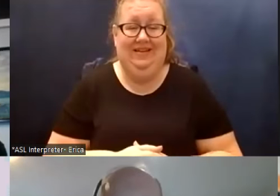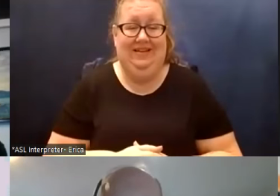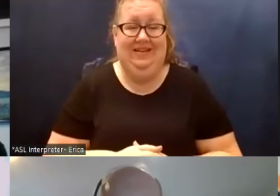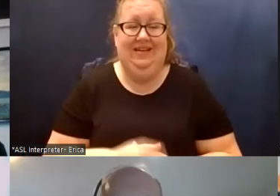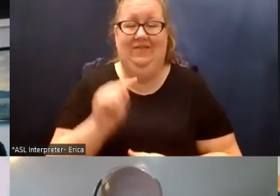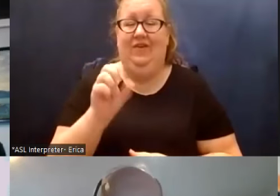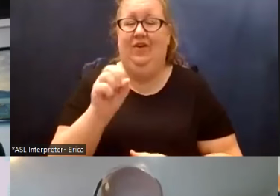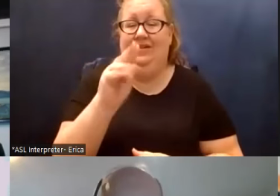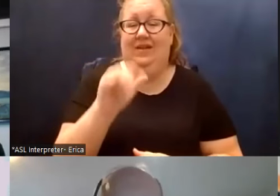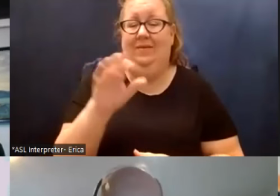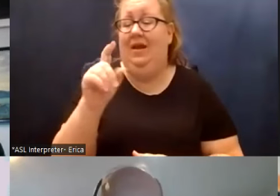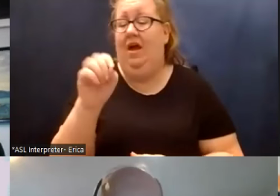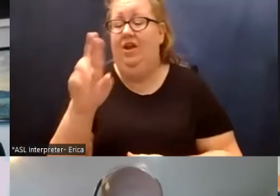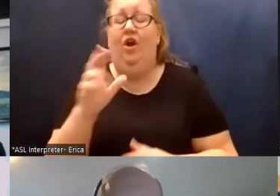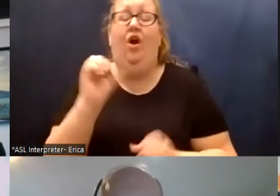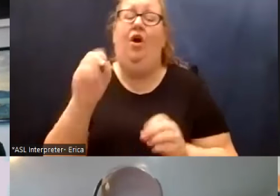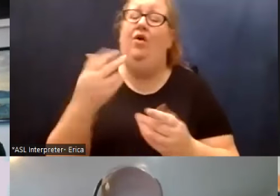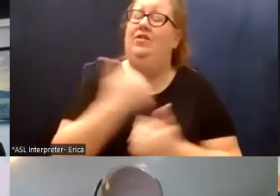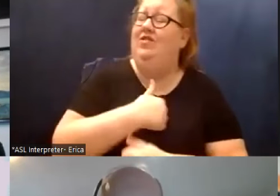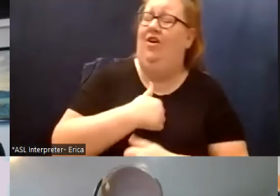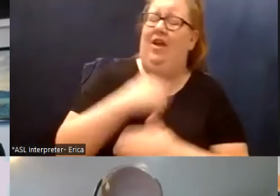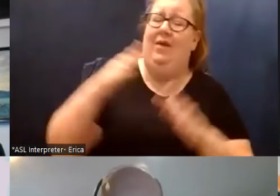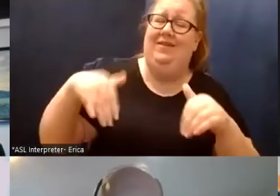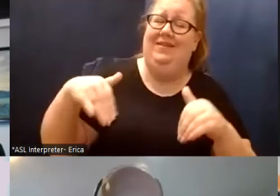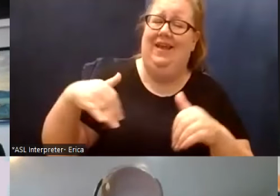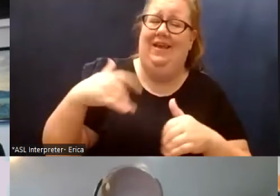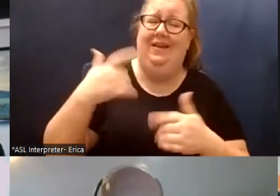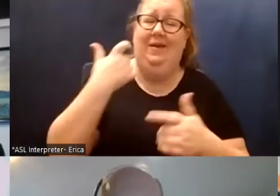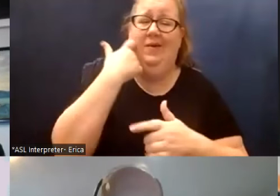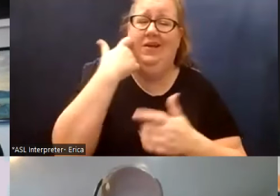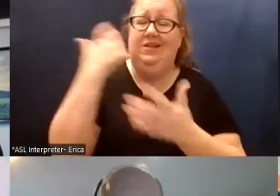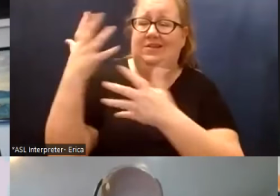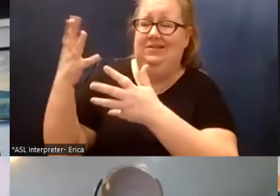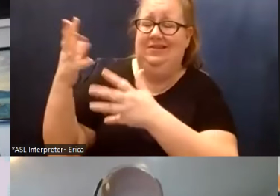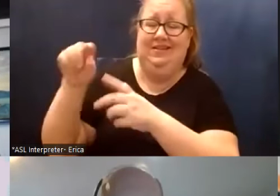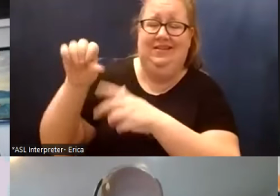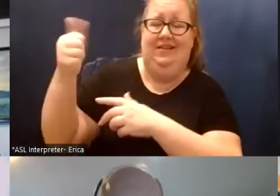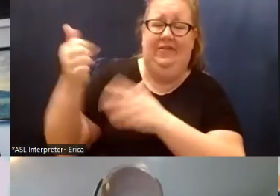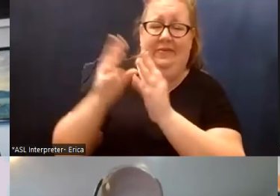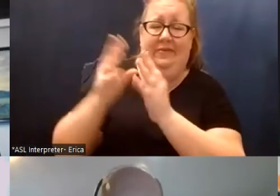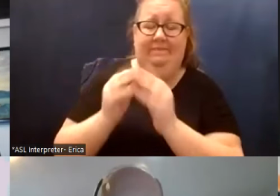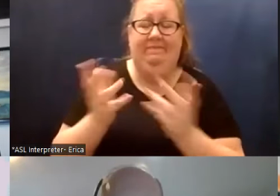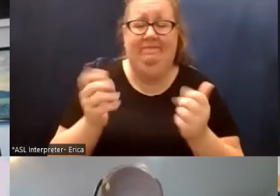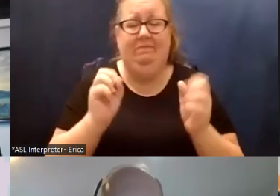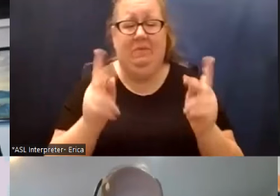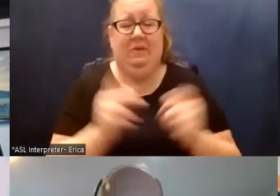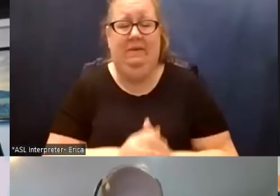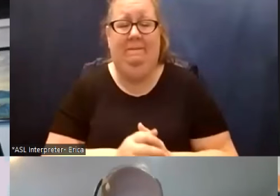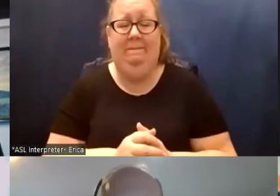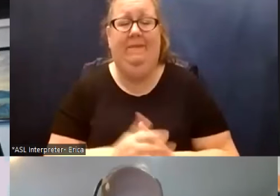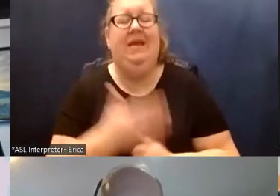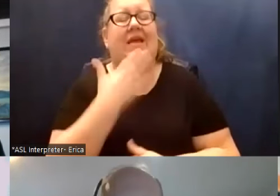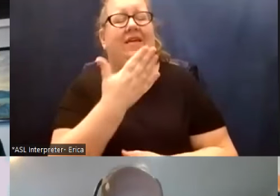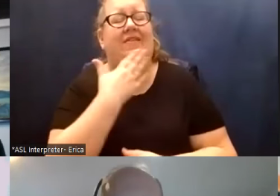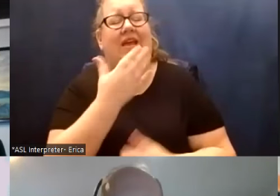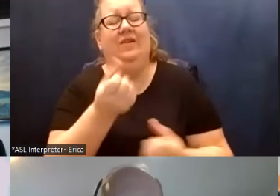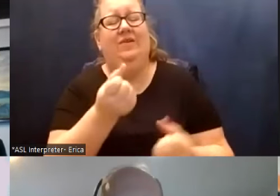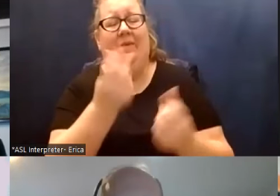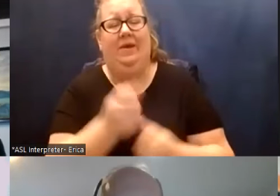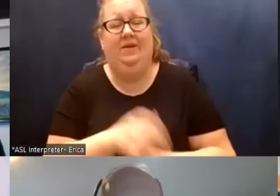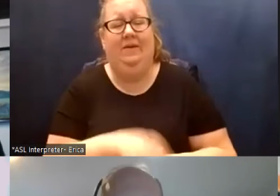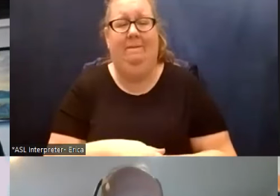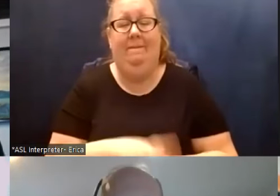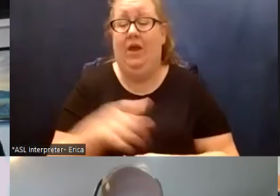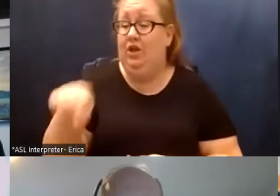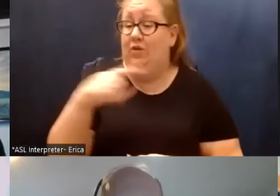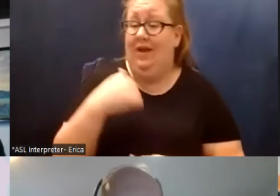Thank you, Sue. Sorry I was late, but emergency came up and Yeah. All right. Thank you so much. Did you have